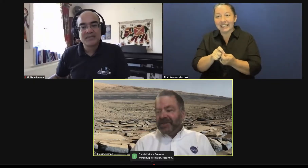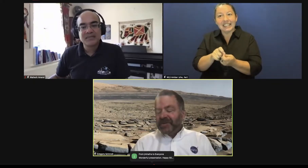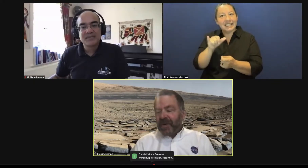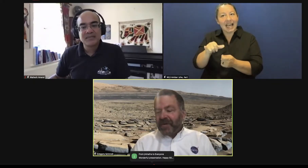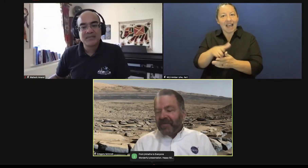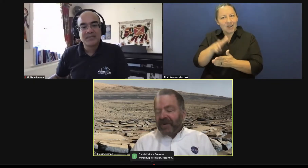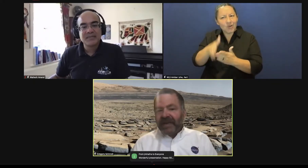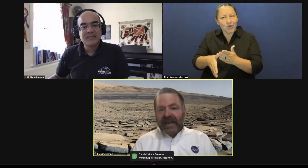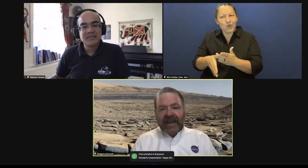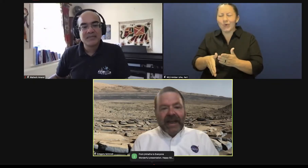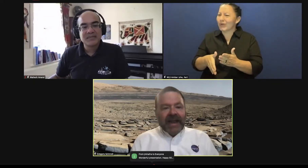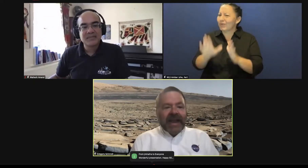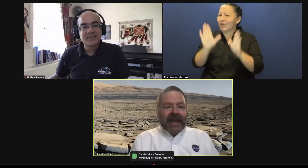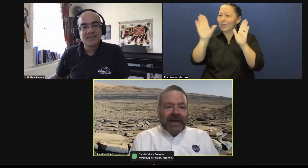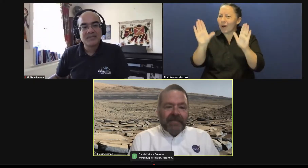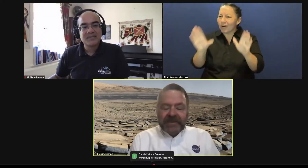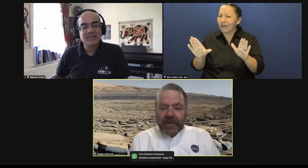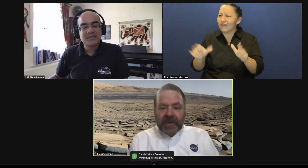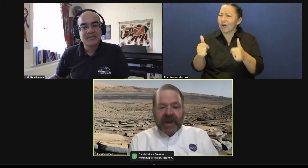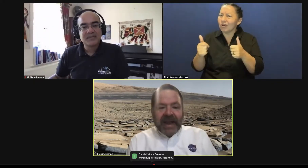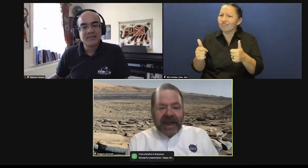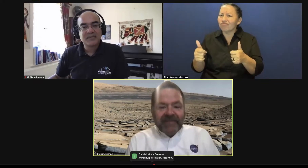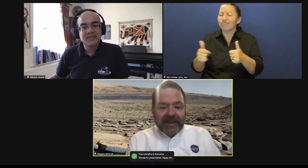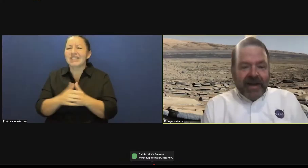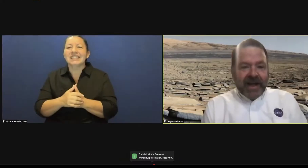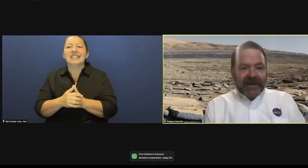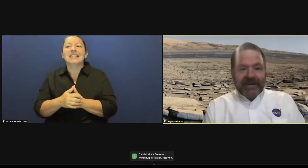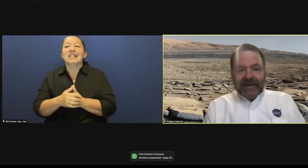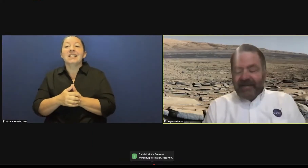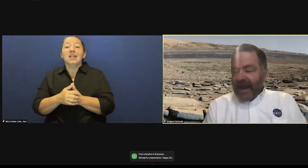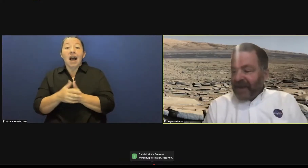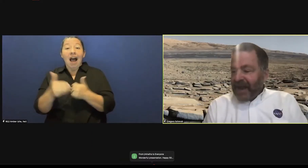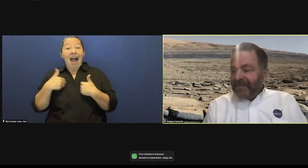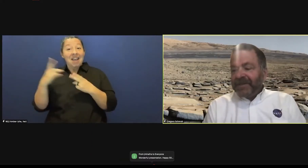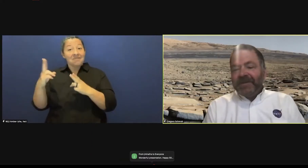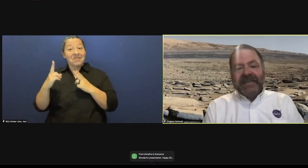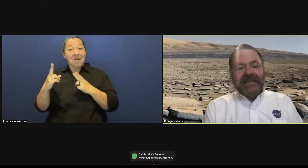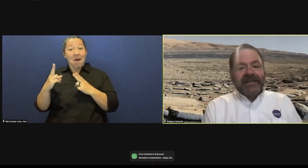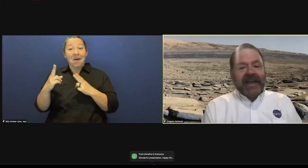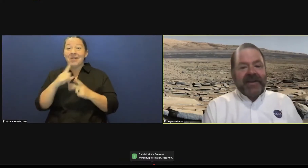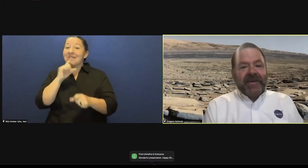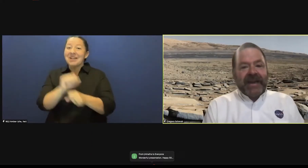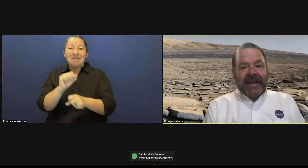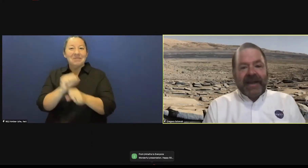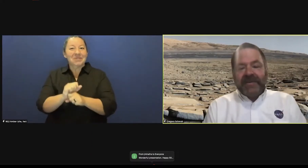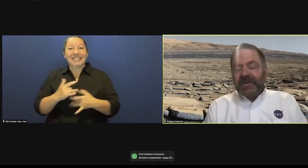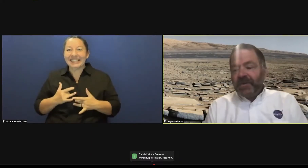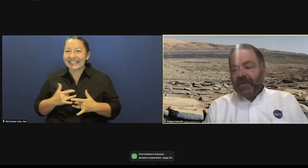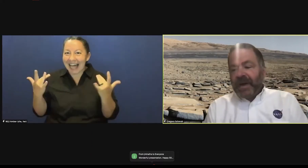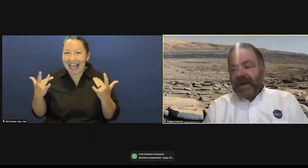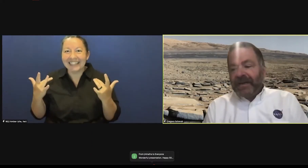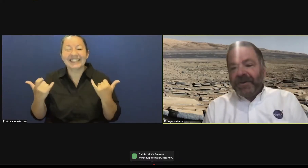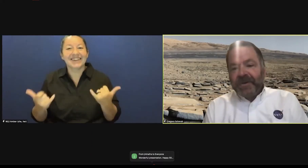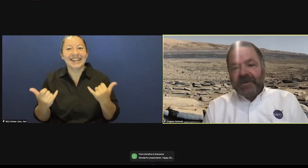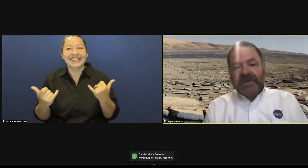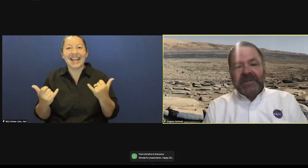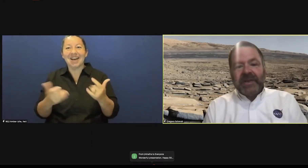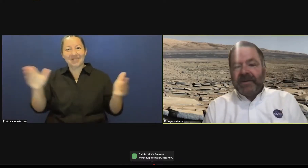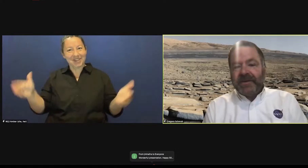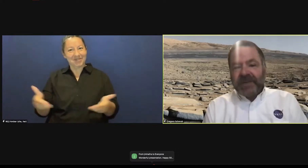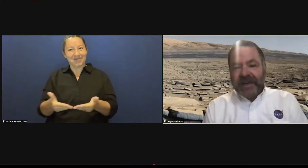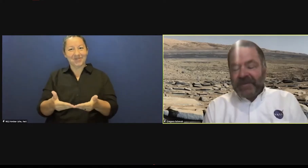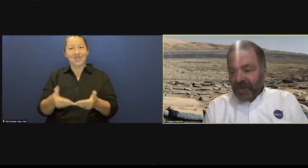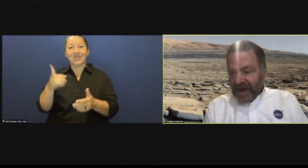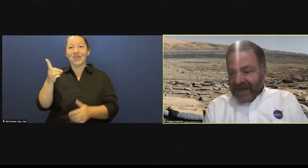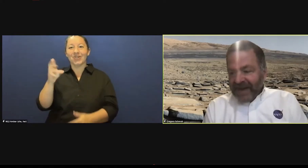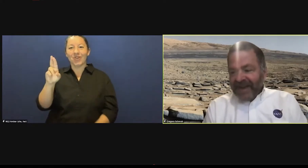That was just wonderful. So I have the honor, and I'm absolutely delighted right now to introduce